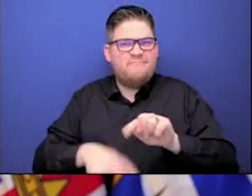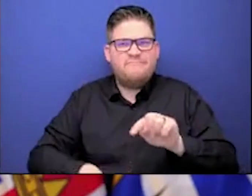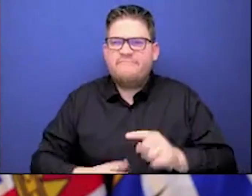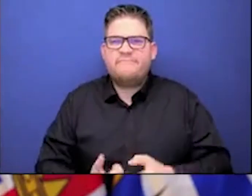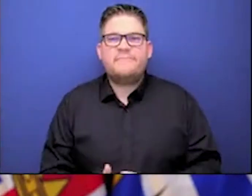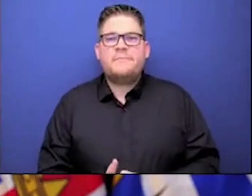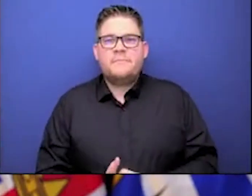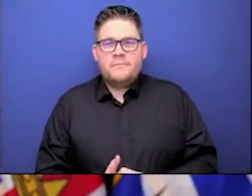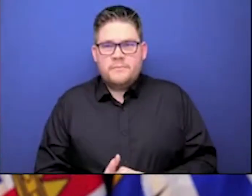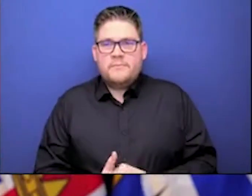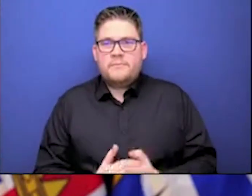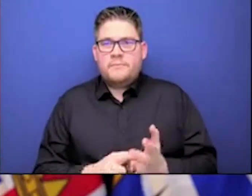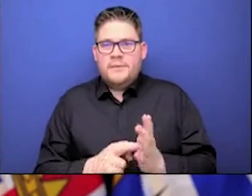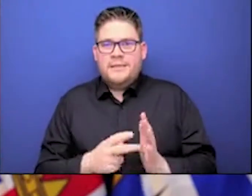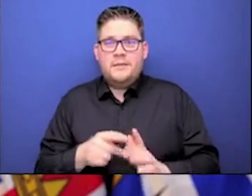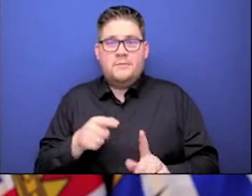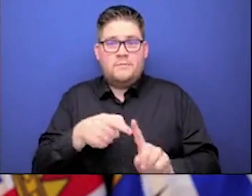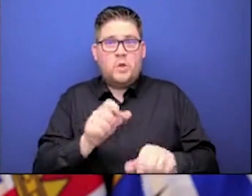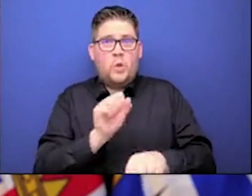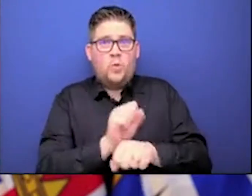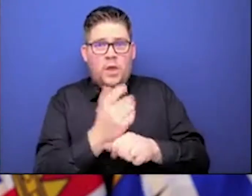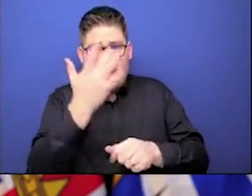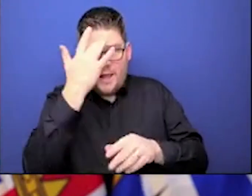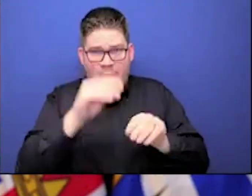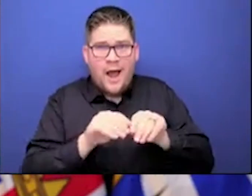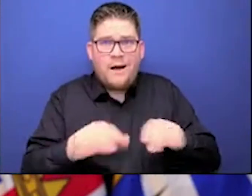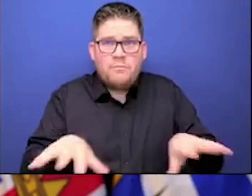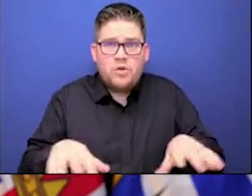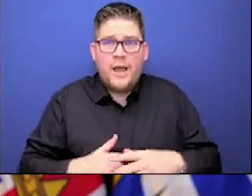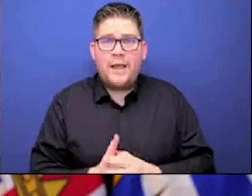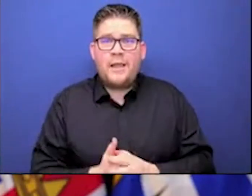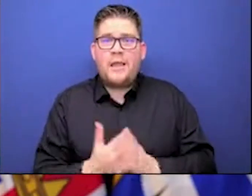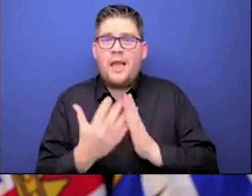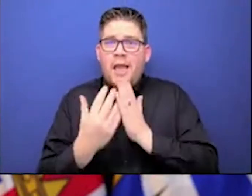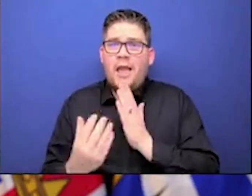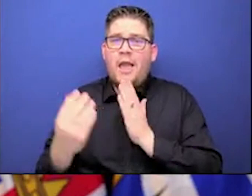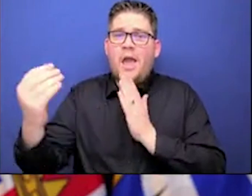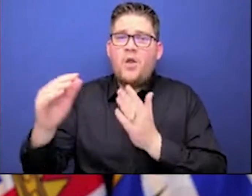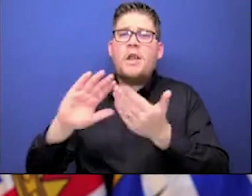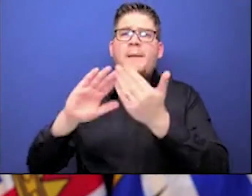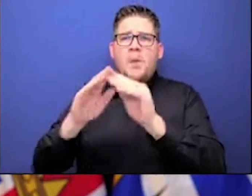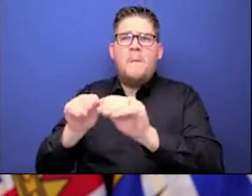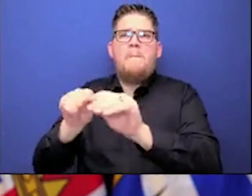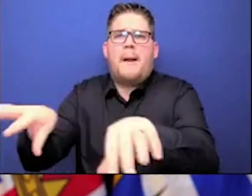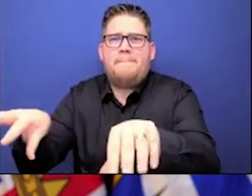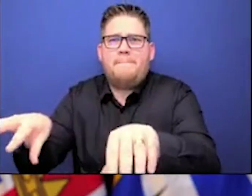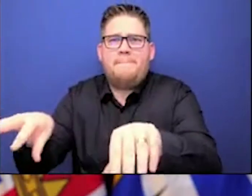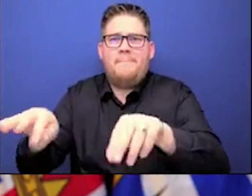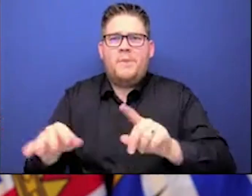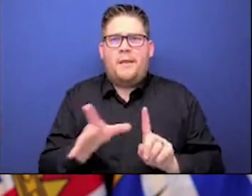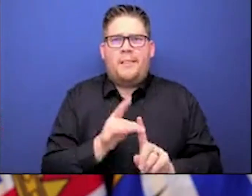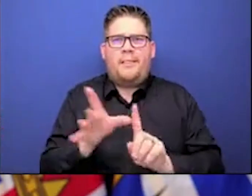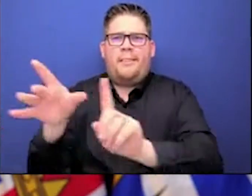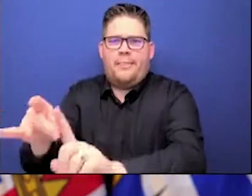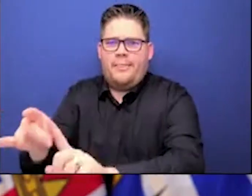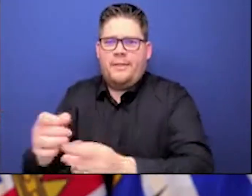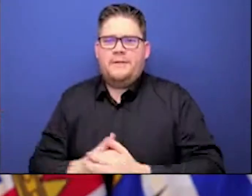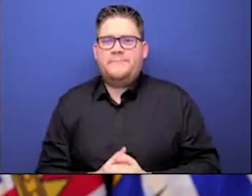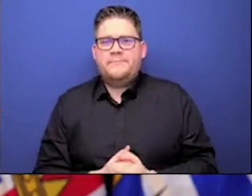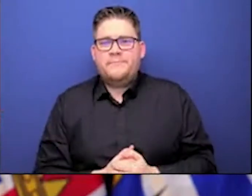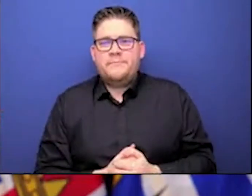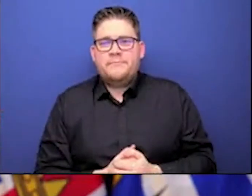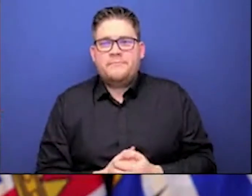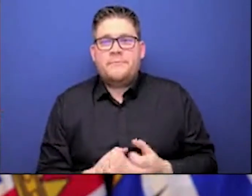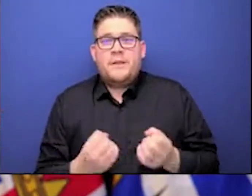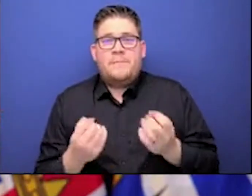So people who are getting sick in a food processing plant in the Fraser Valley, many of them are lower paid workers who live